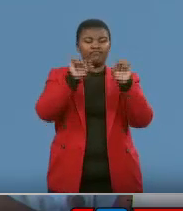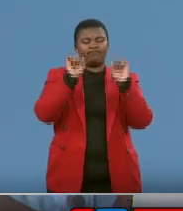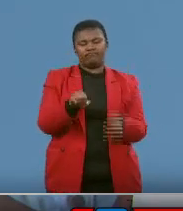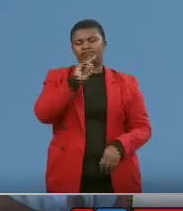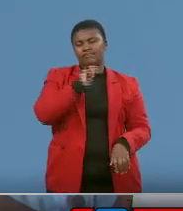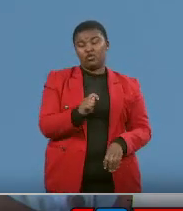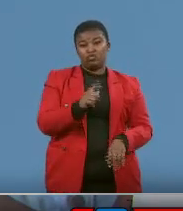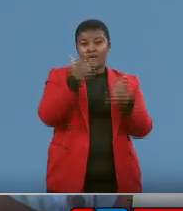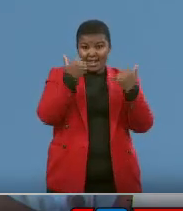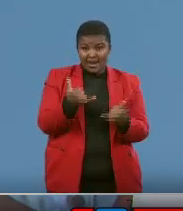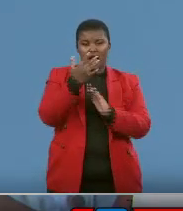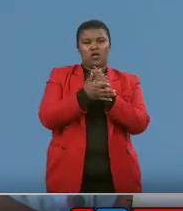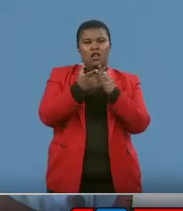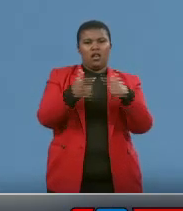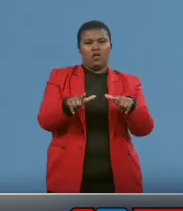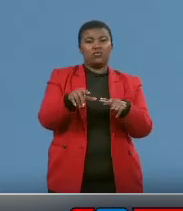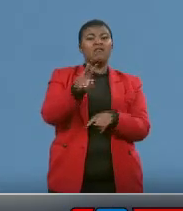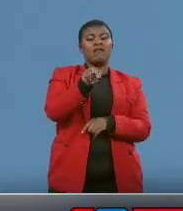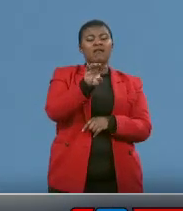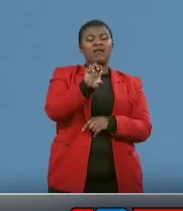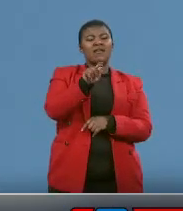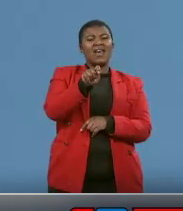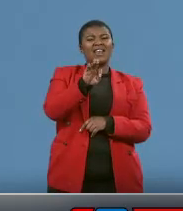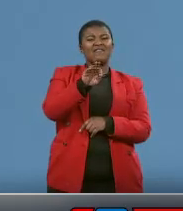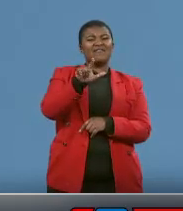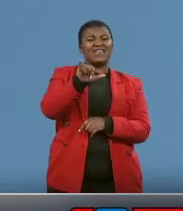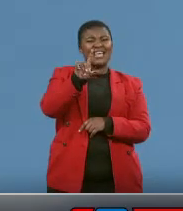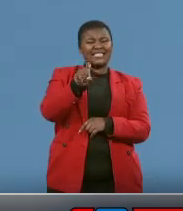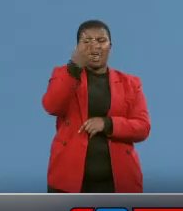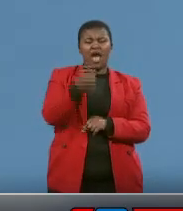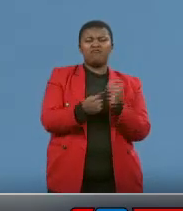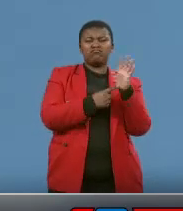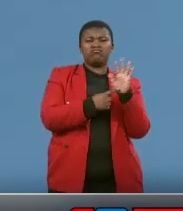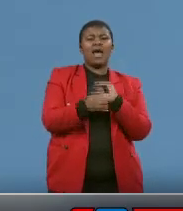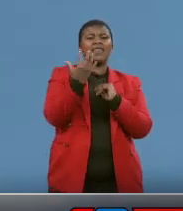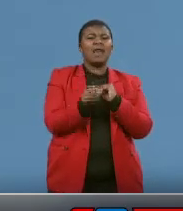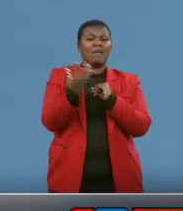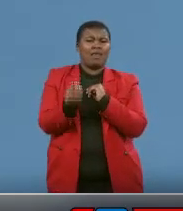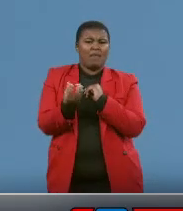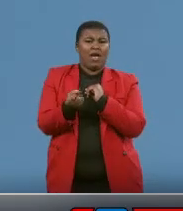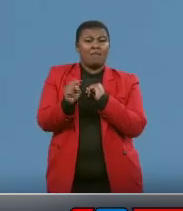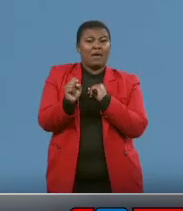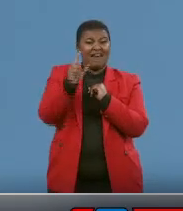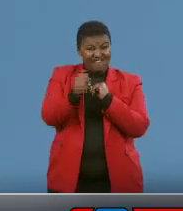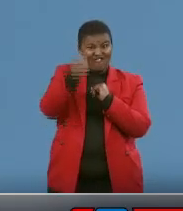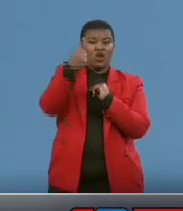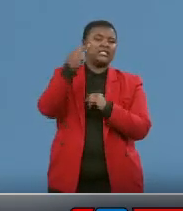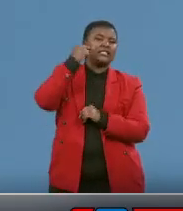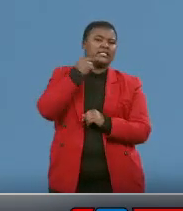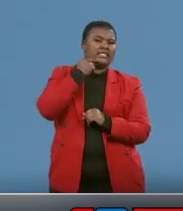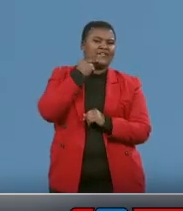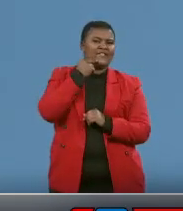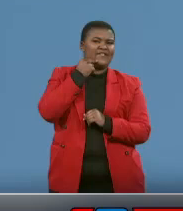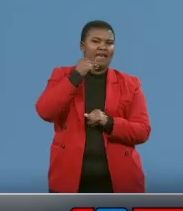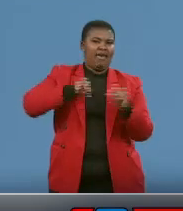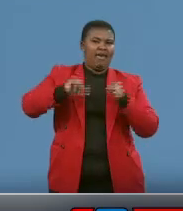more mainstream. Netflix, there is a movie called Inamba Number, Josie Gold, that has the first deaf actor from the